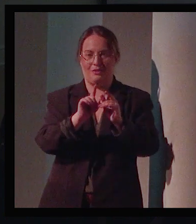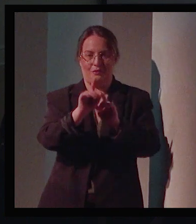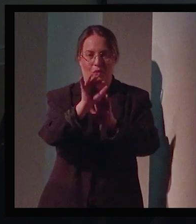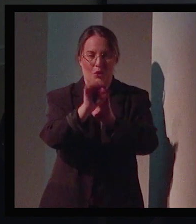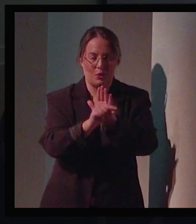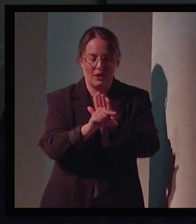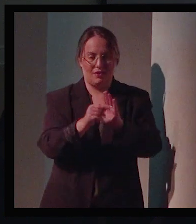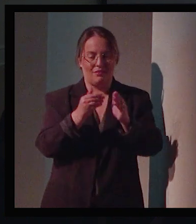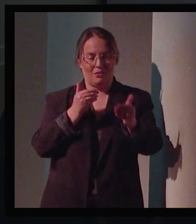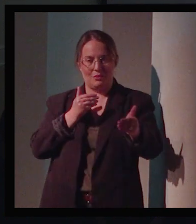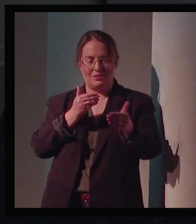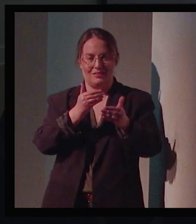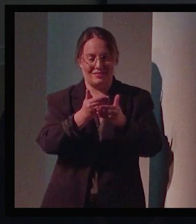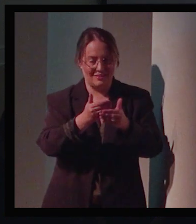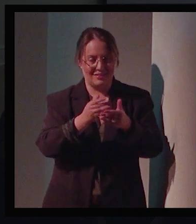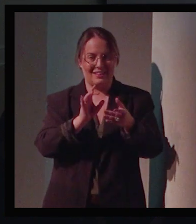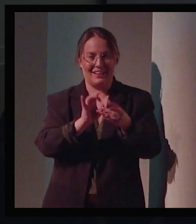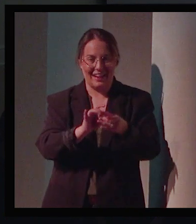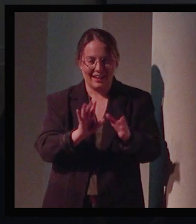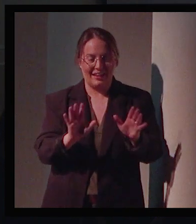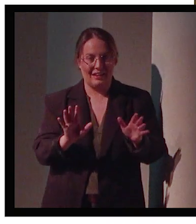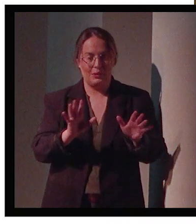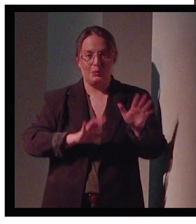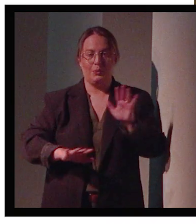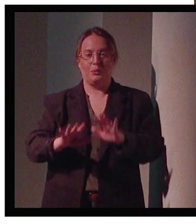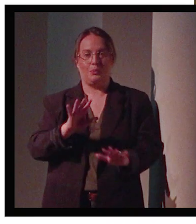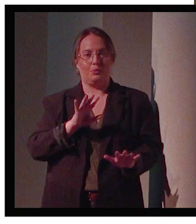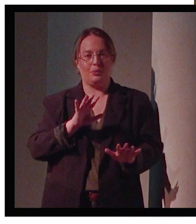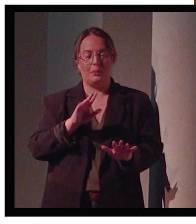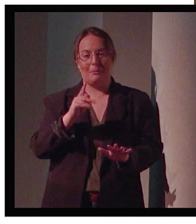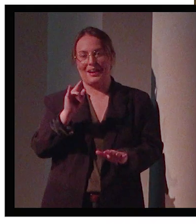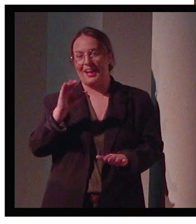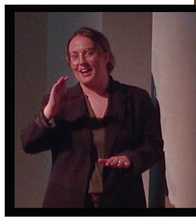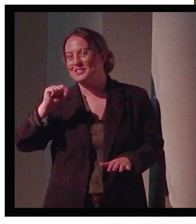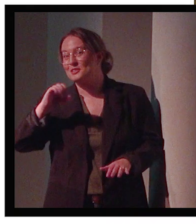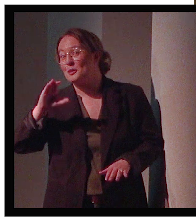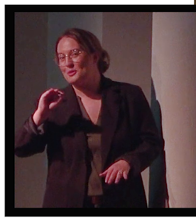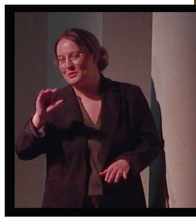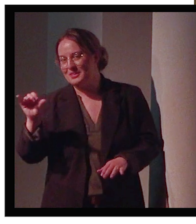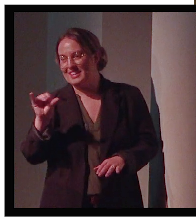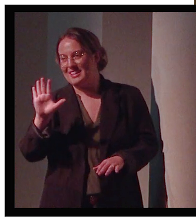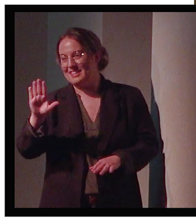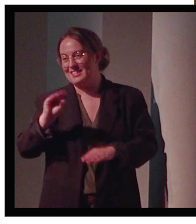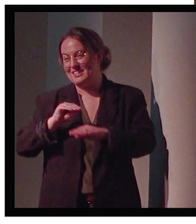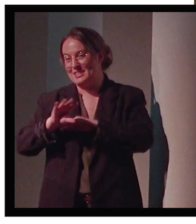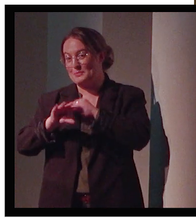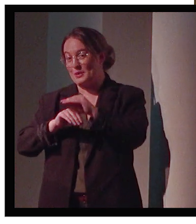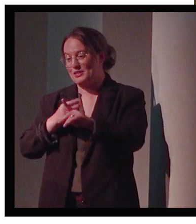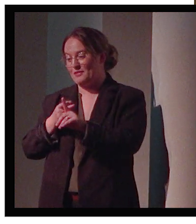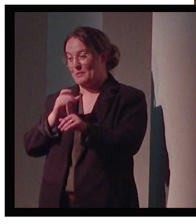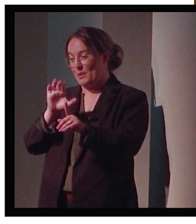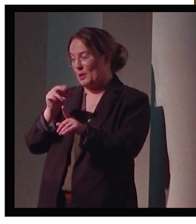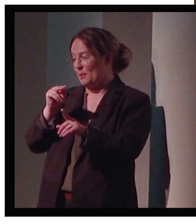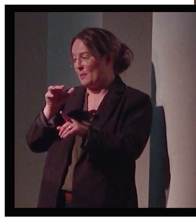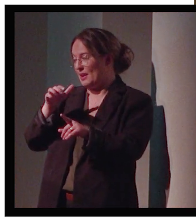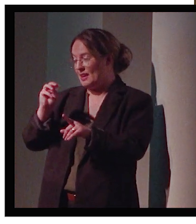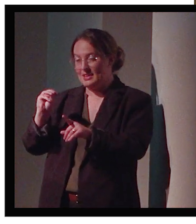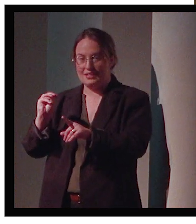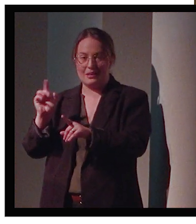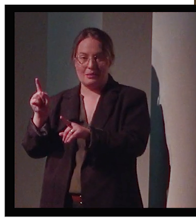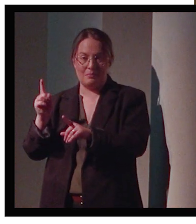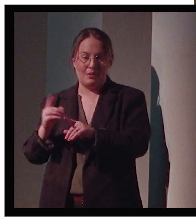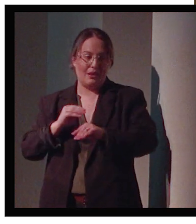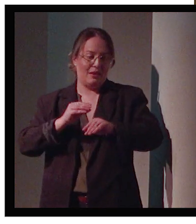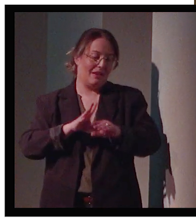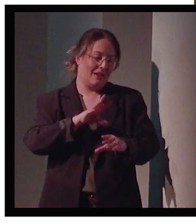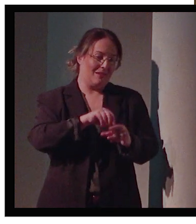collapse again. And we can certainly see how Picasso took some of his inspiration for Cubism from Cézanne's vision